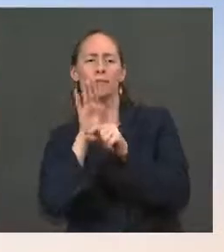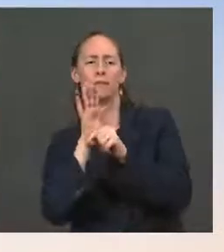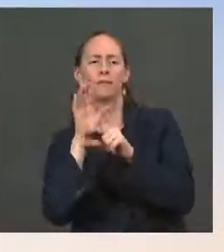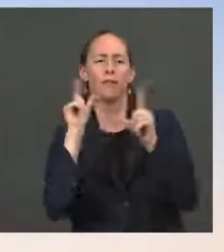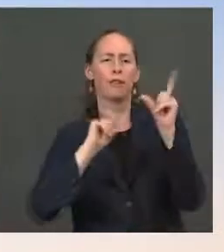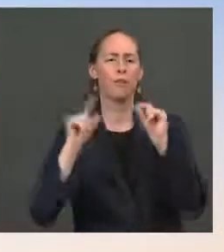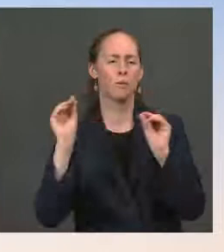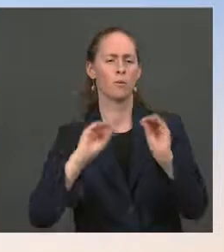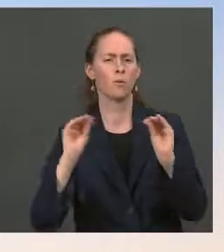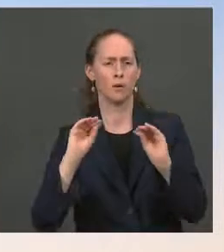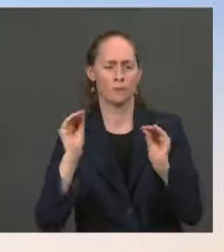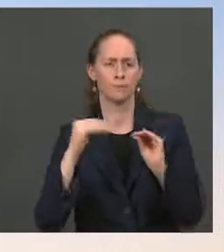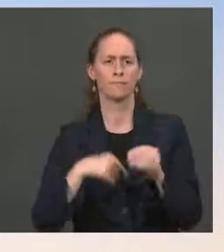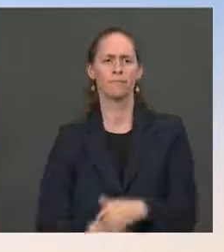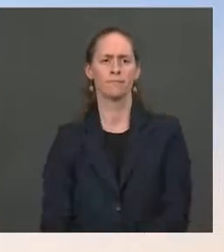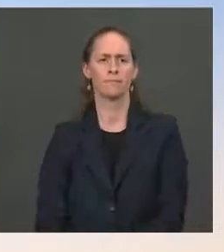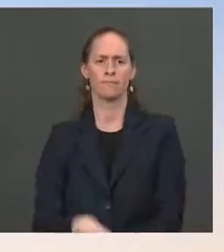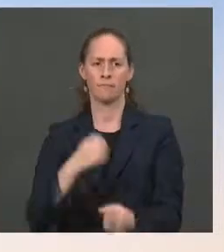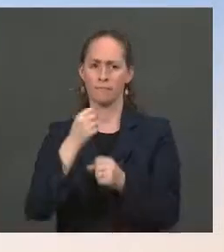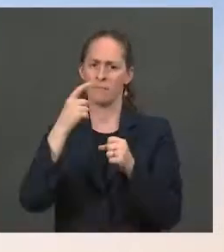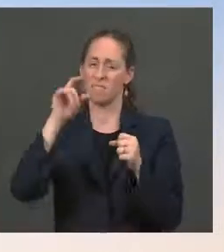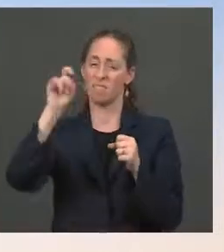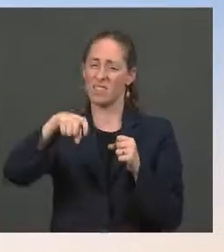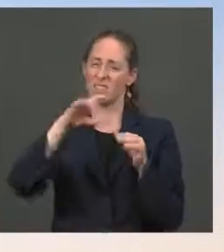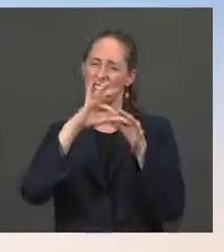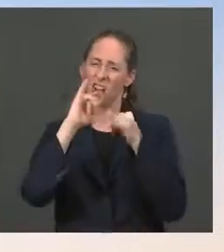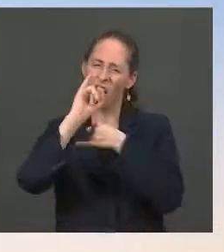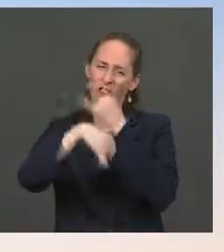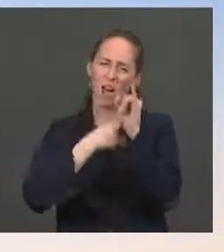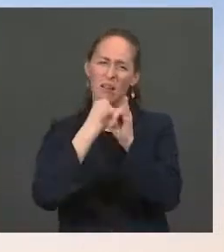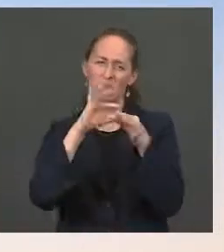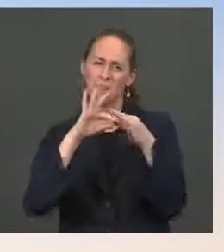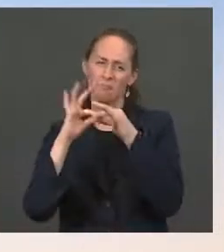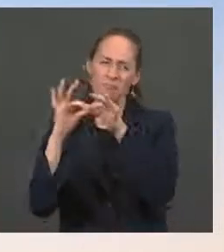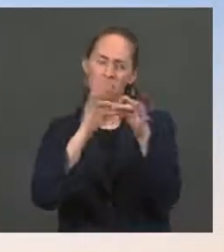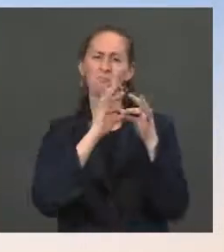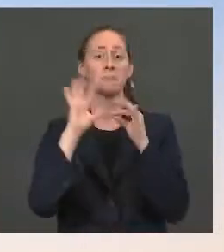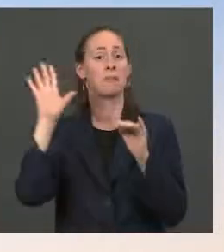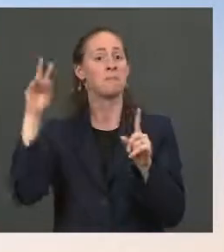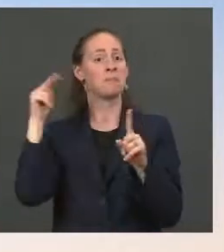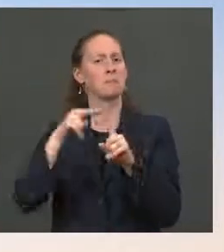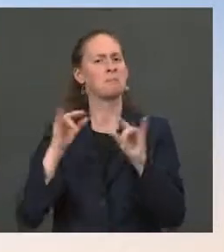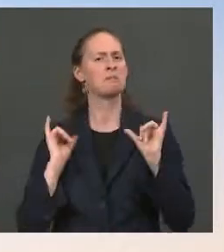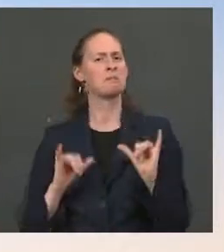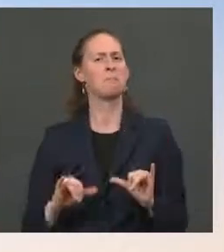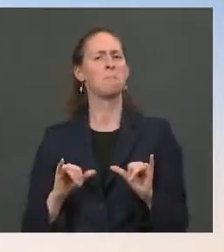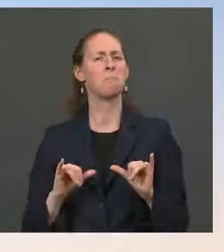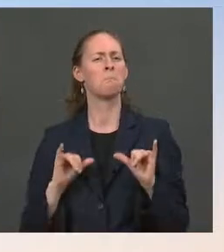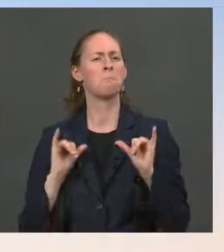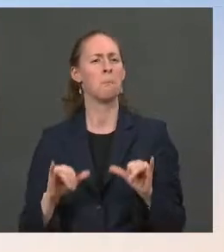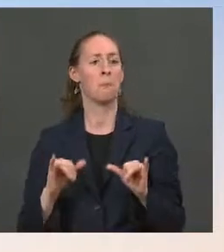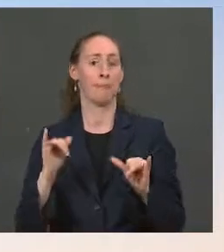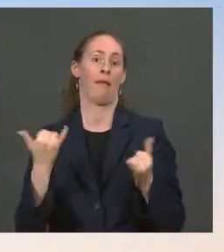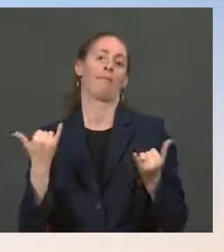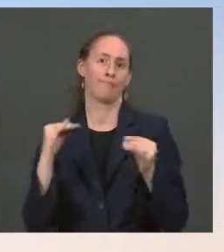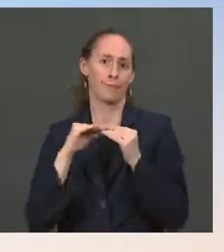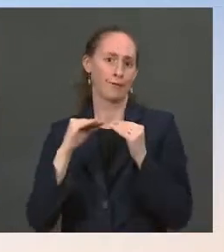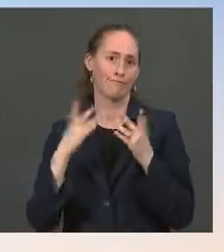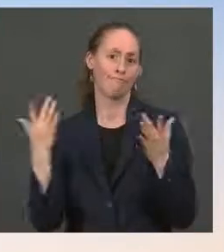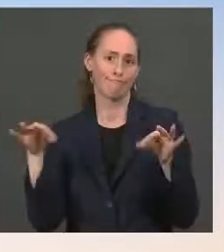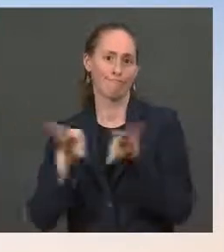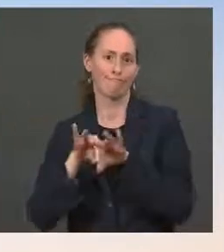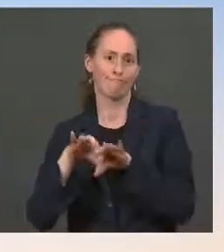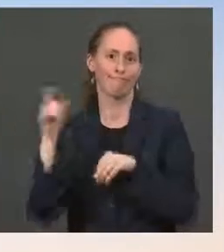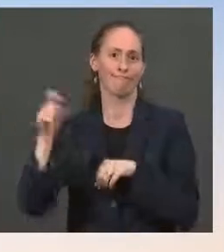coordinated international body. So I wouldn't say it changes. Maybe it makes it even more important to be on the international